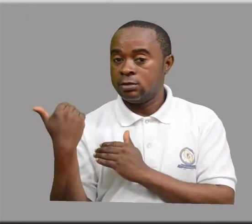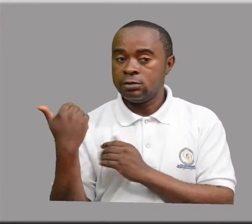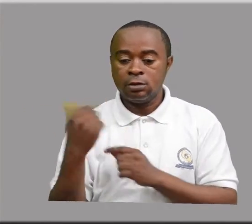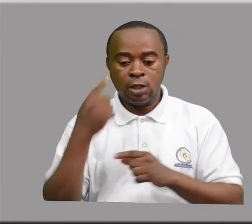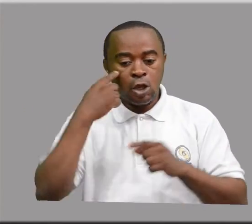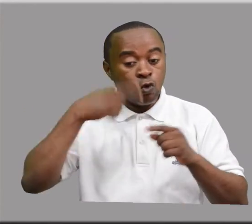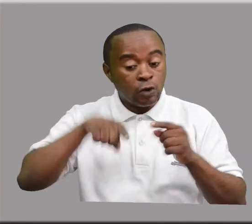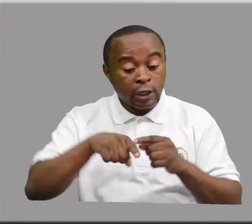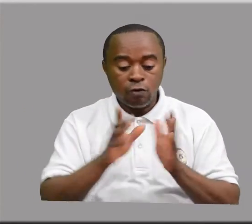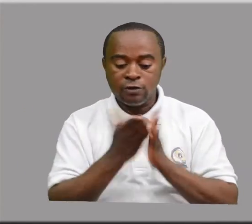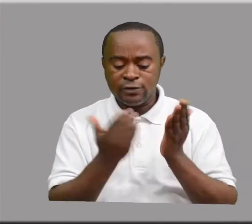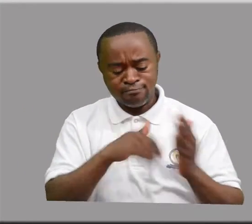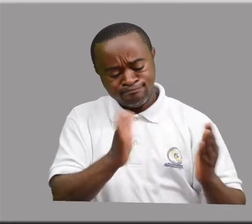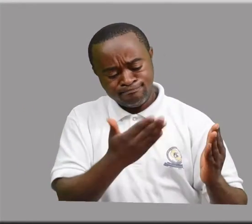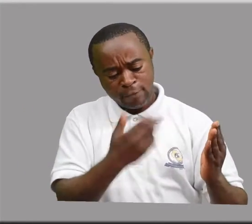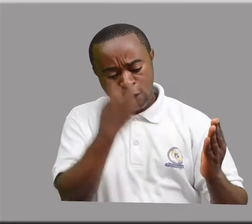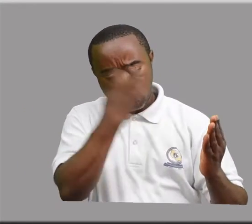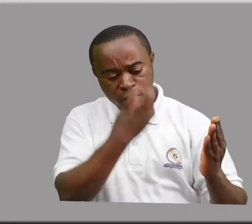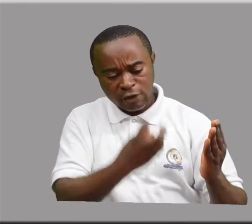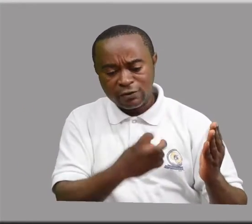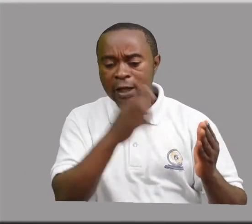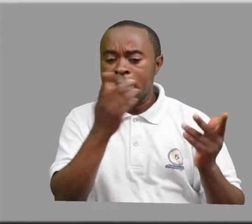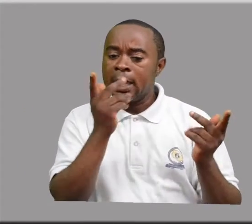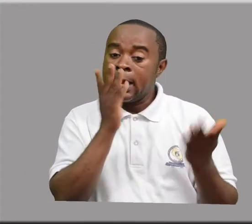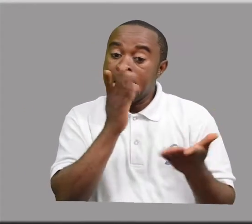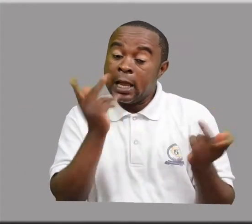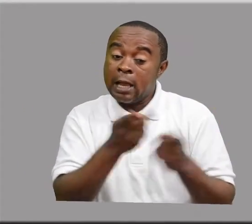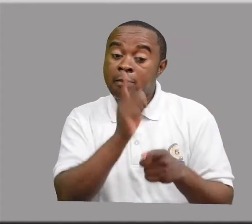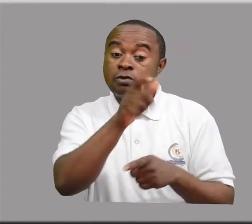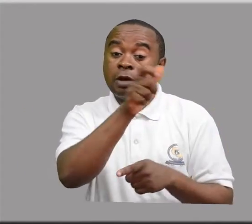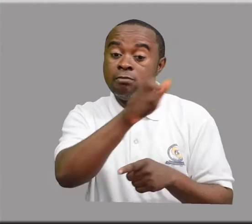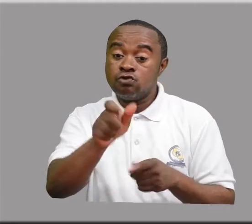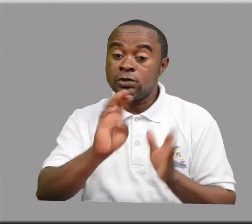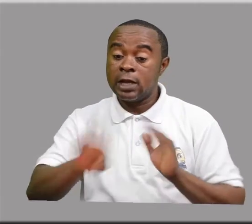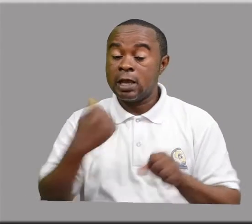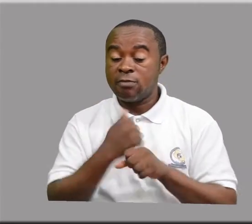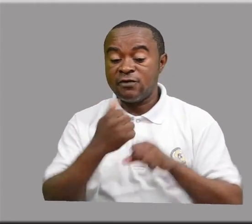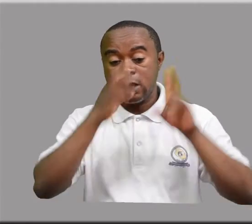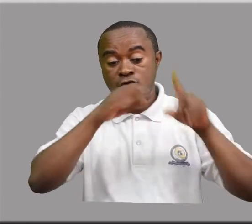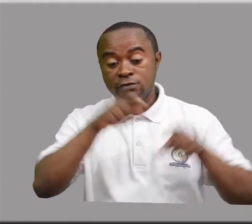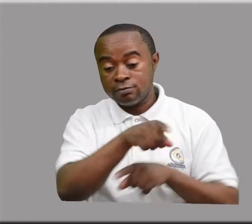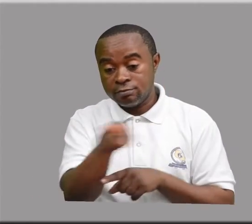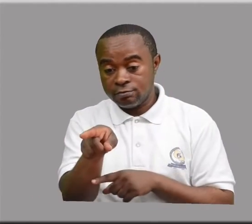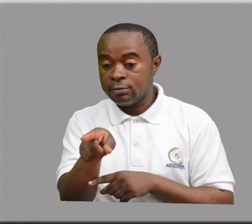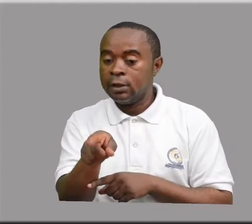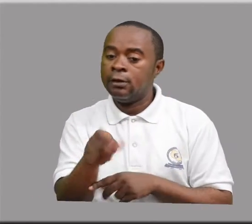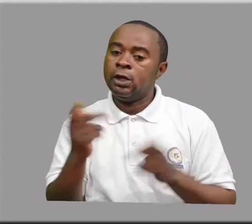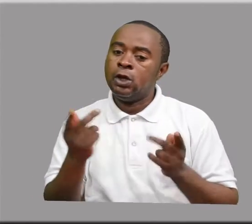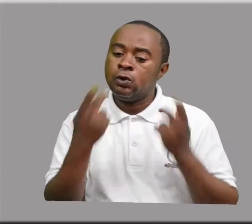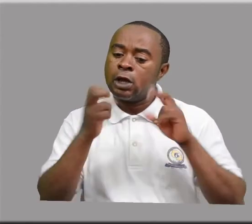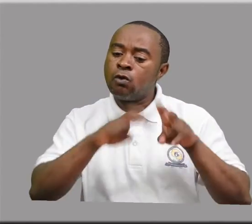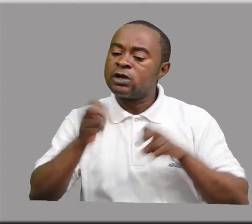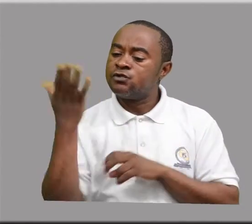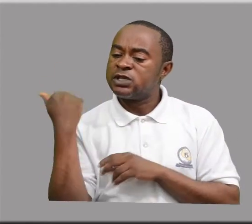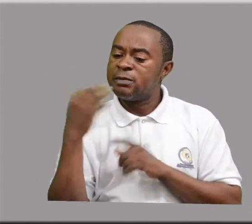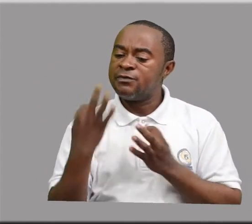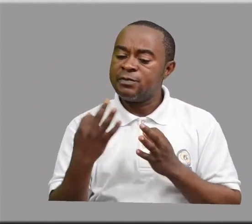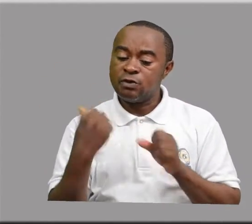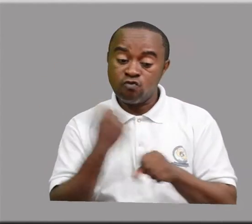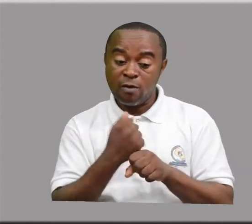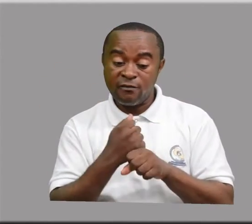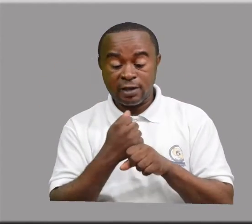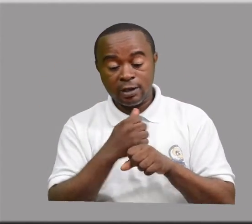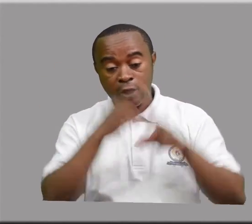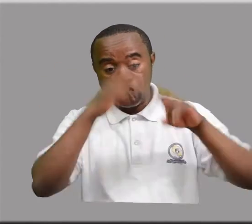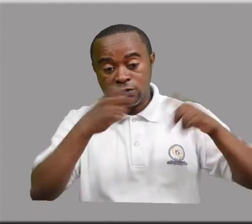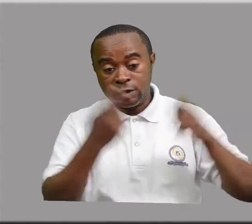You look into the literature and who has done that, what are they talking about, what are the researchers who have done